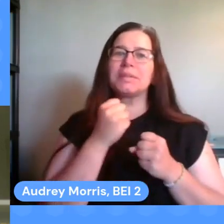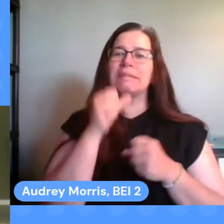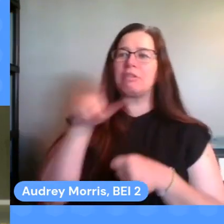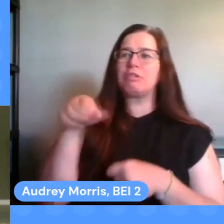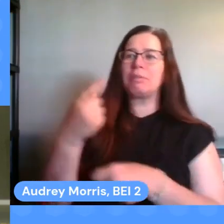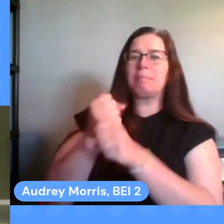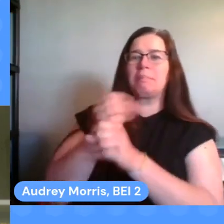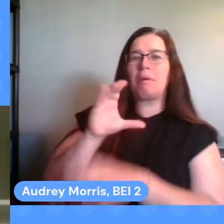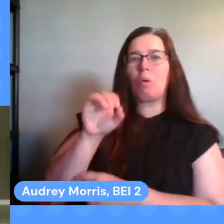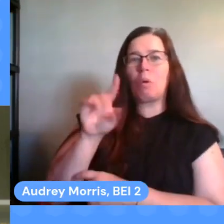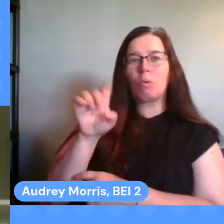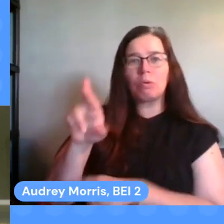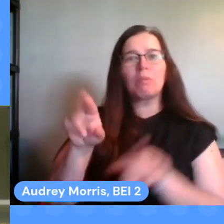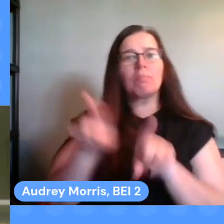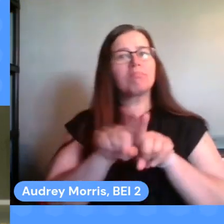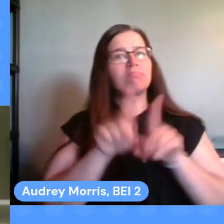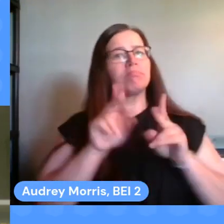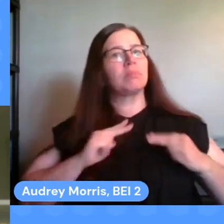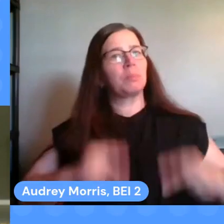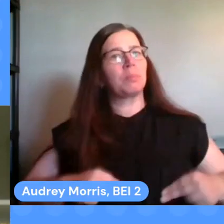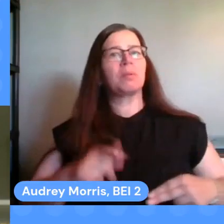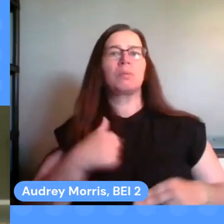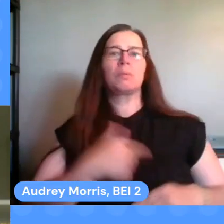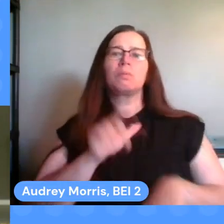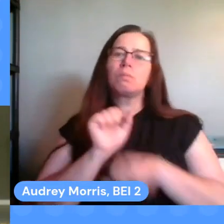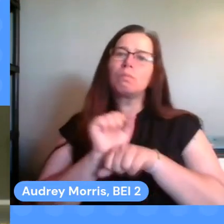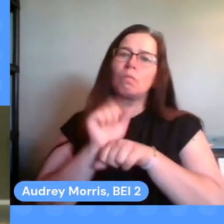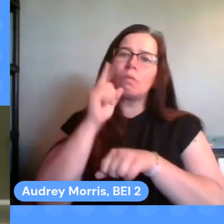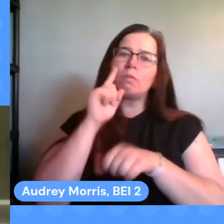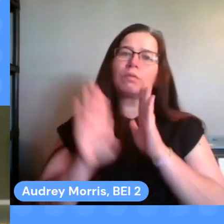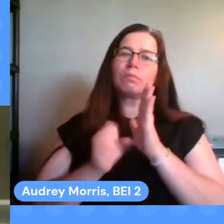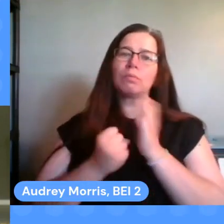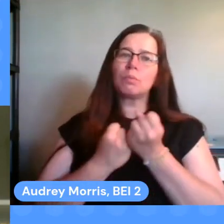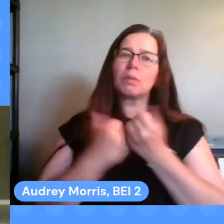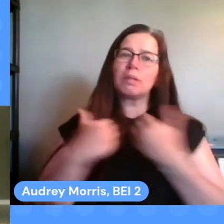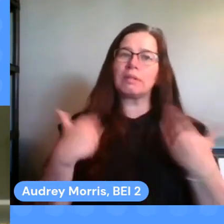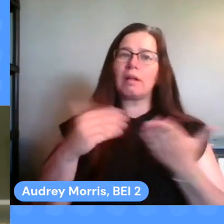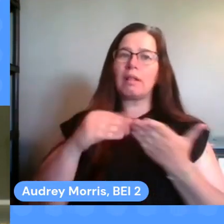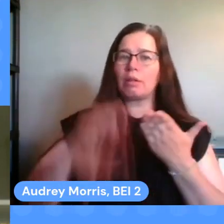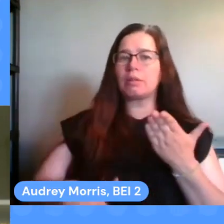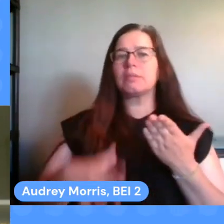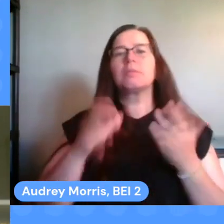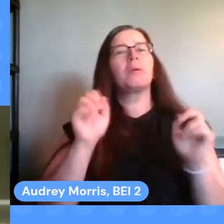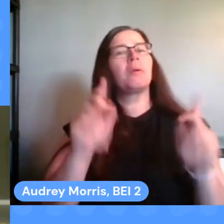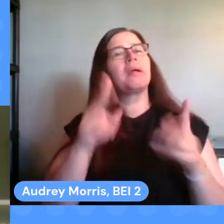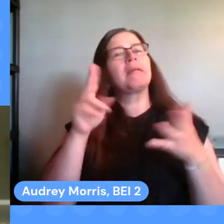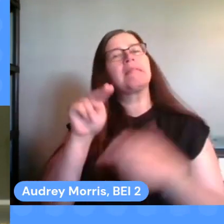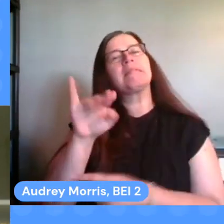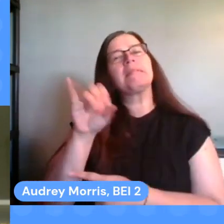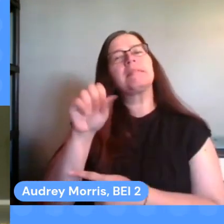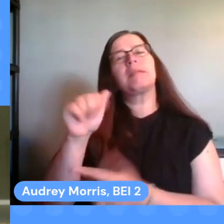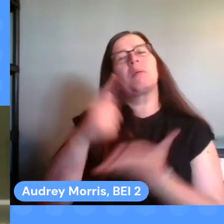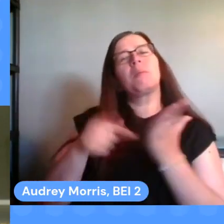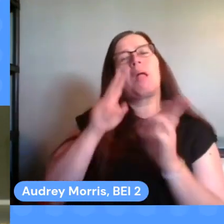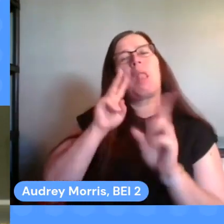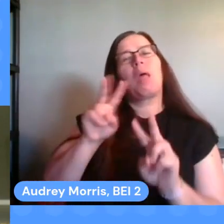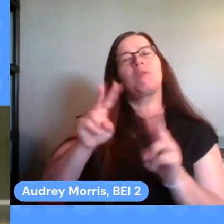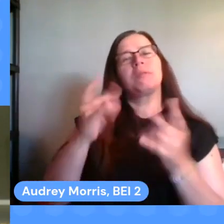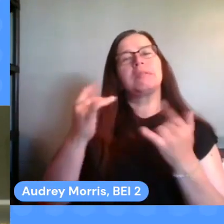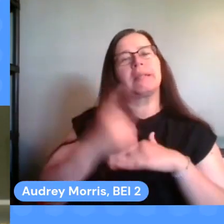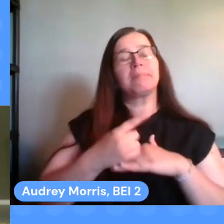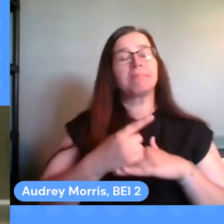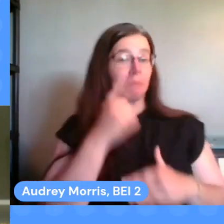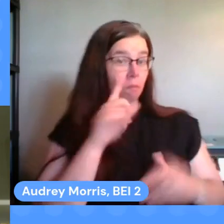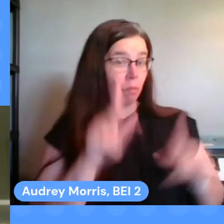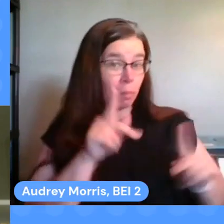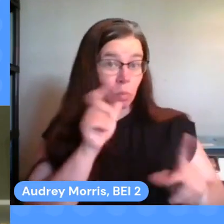does amazing work supporting our young learners. Well, Nisa, what can attendees look forward to today? For those